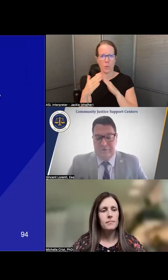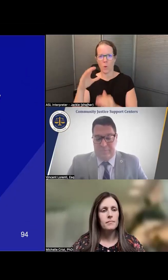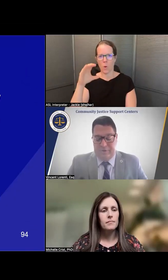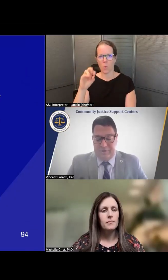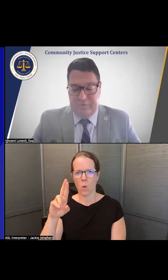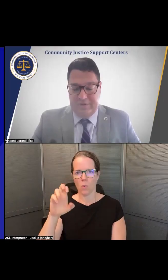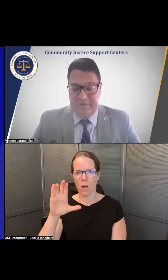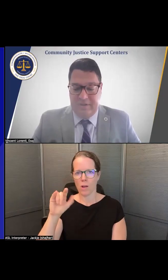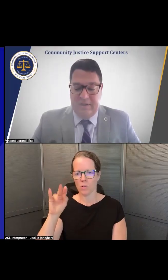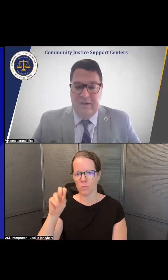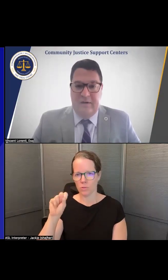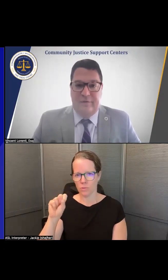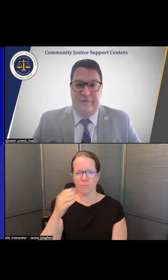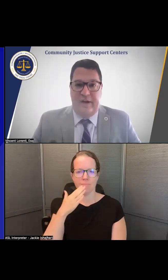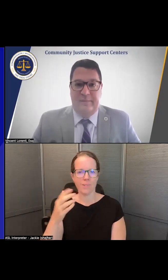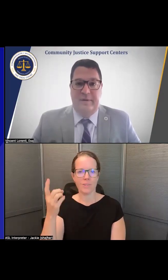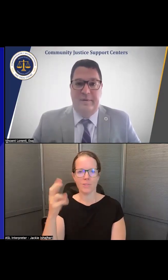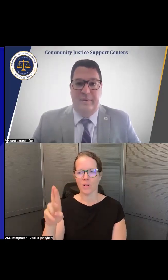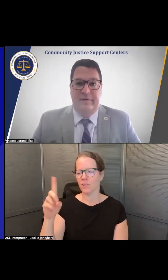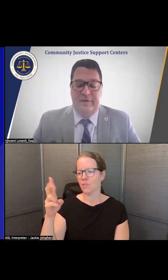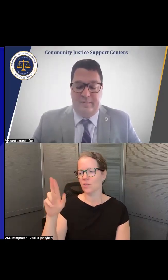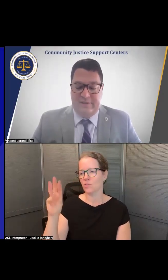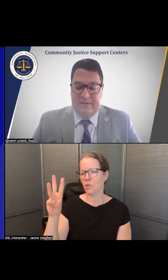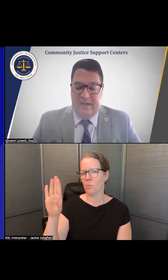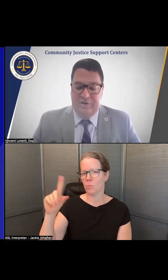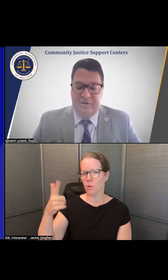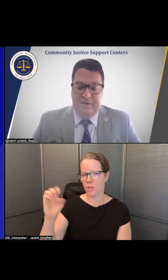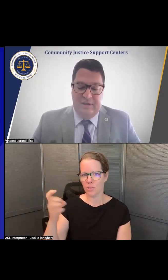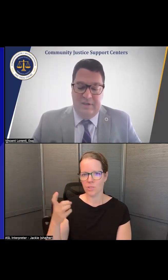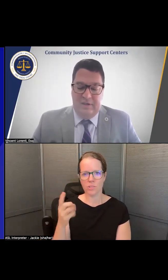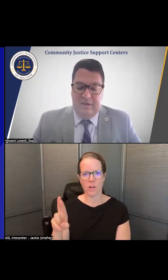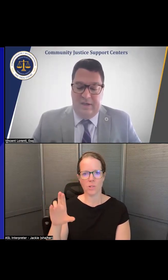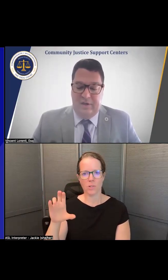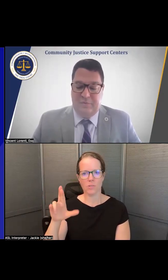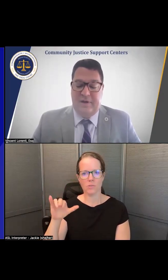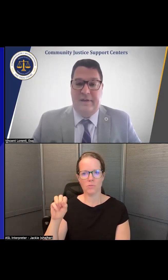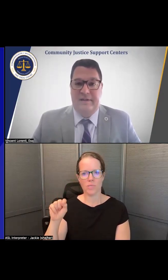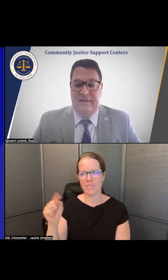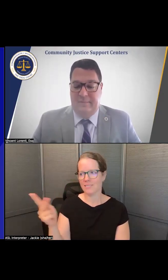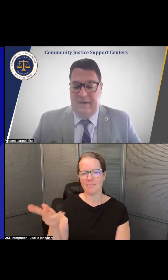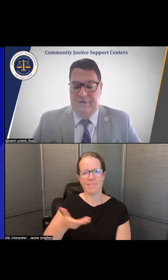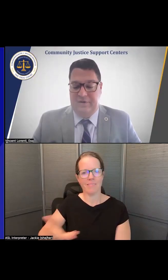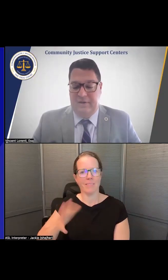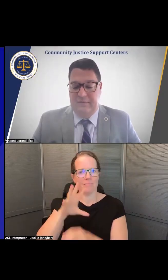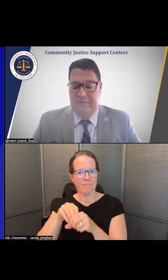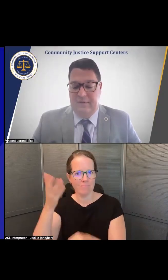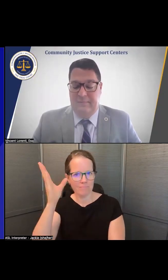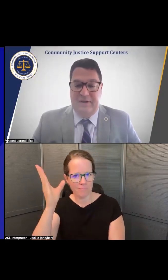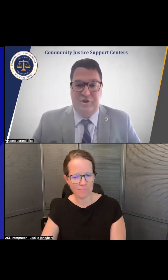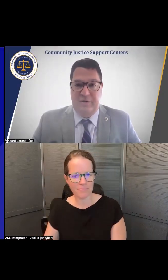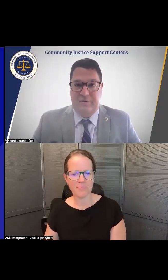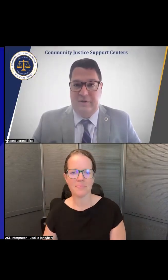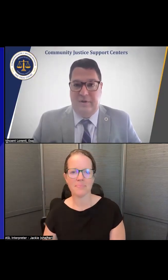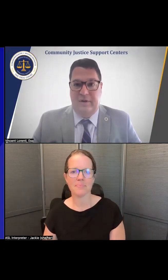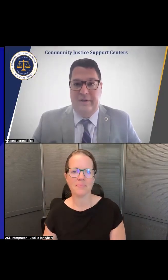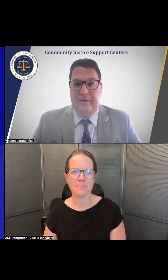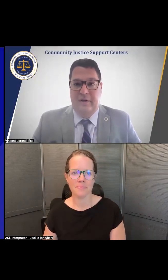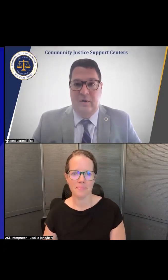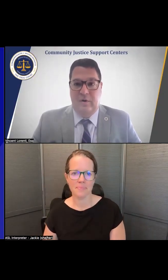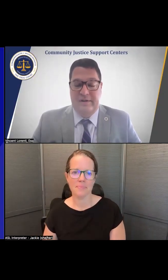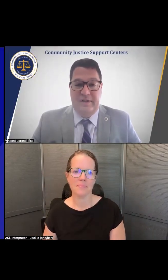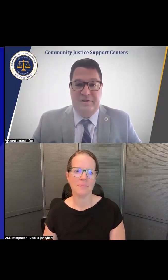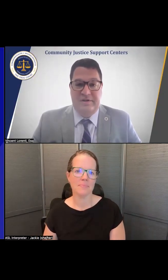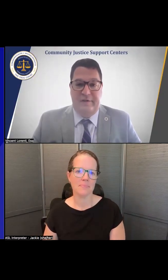Drs. Drawbridge and Crist for inviting me to be part of their presentation. I also want to thank DMH and Mass General and all